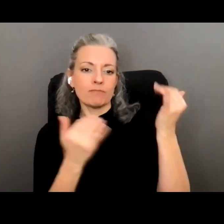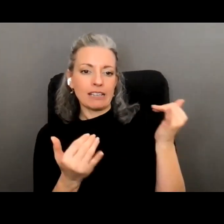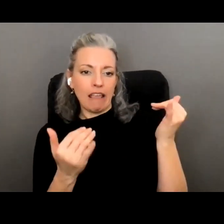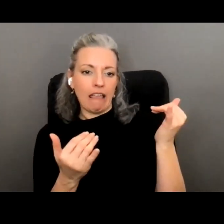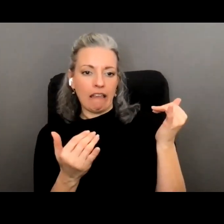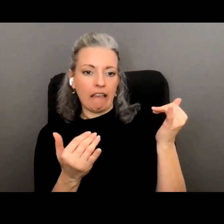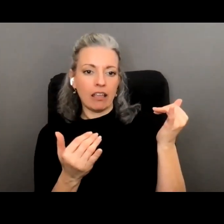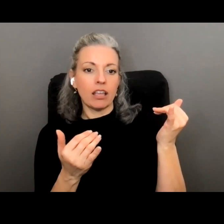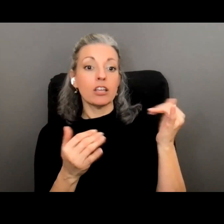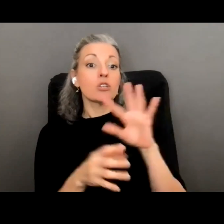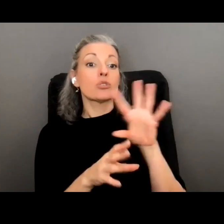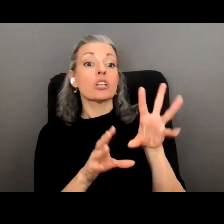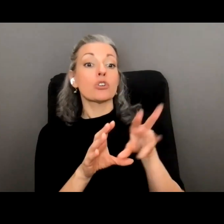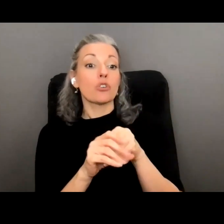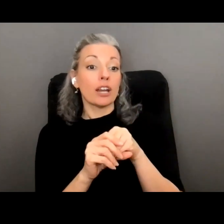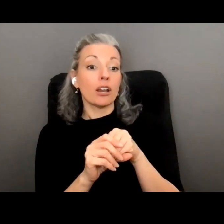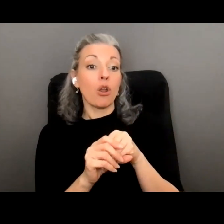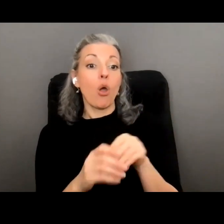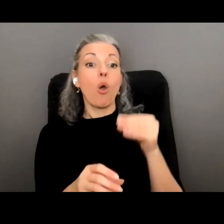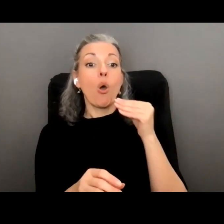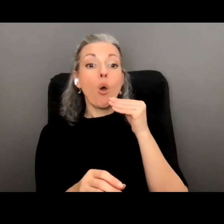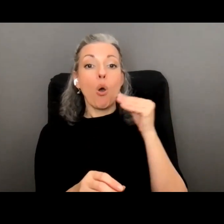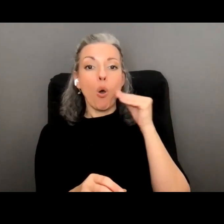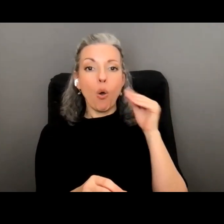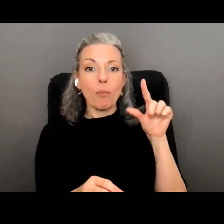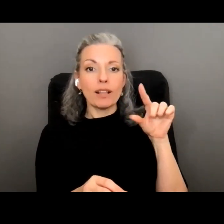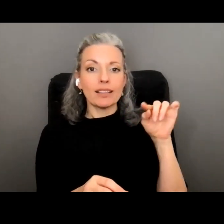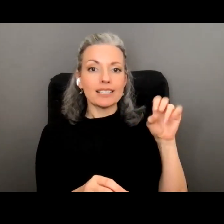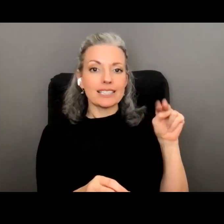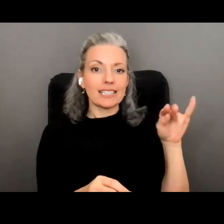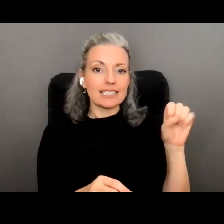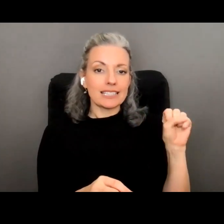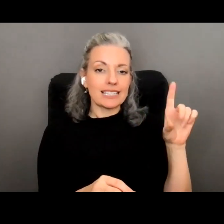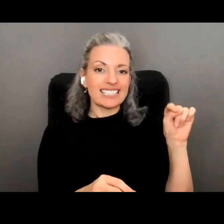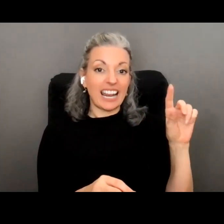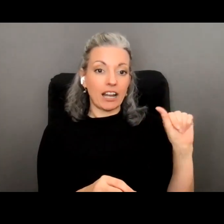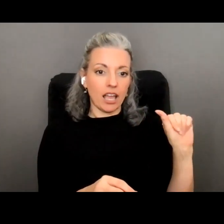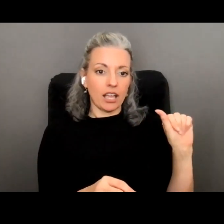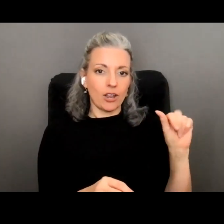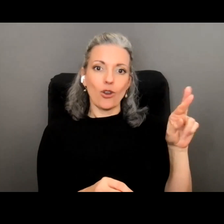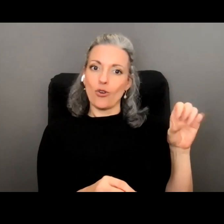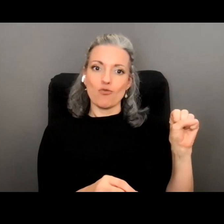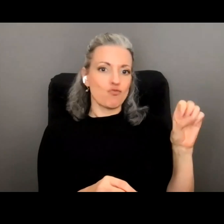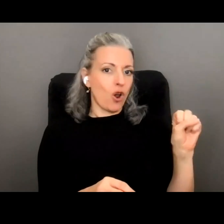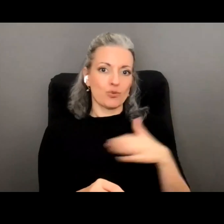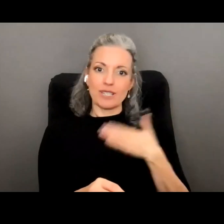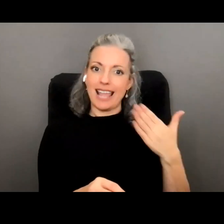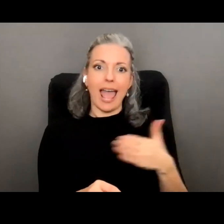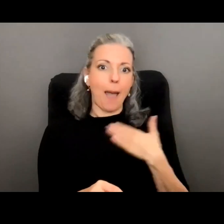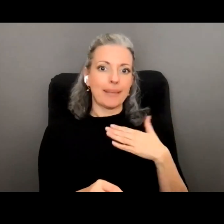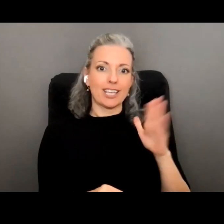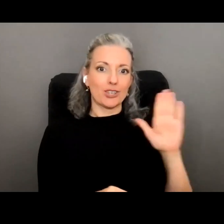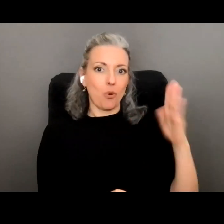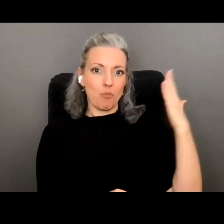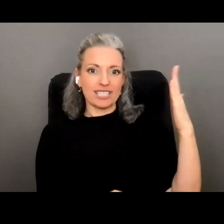to integrate homelessness data across CalHHS and with HDIS data. So Ross was so happy to have your presentation